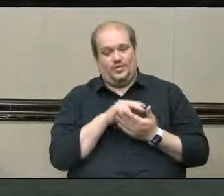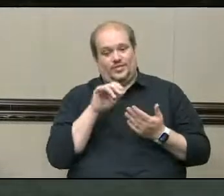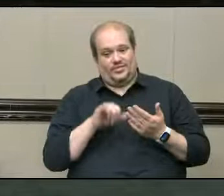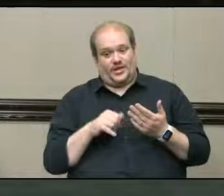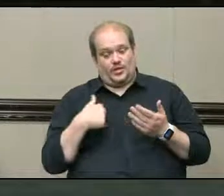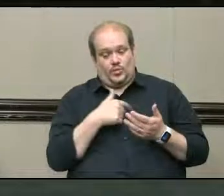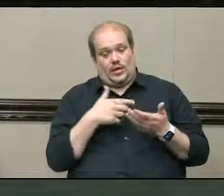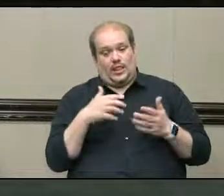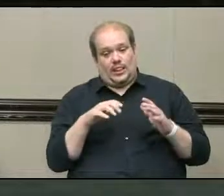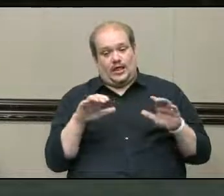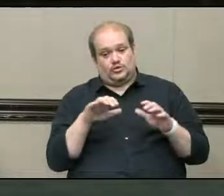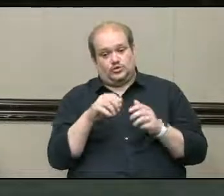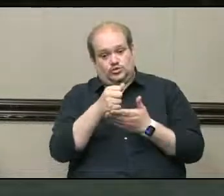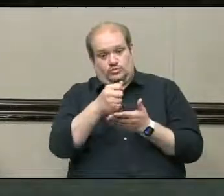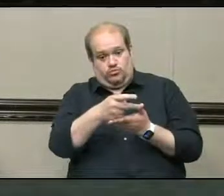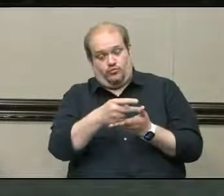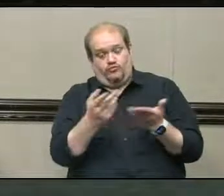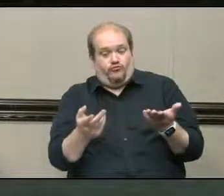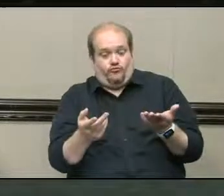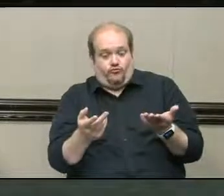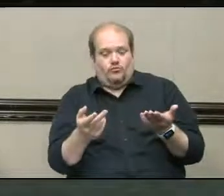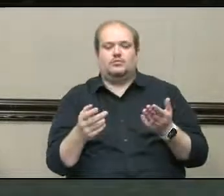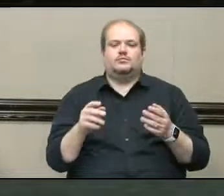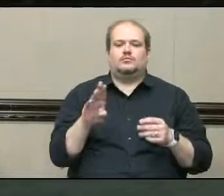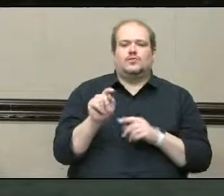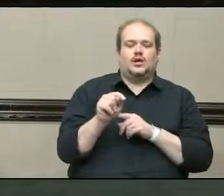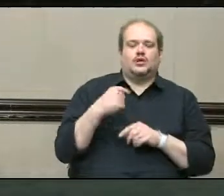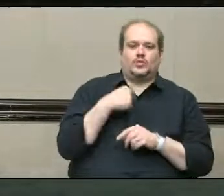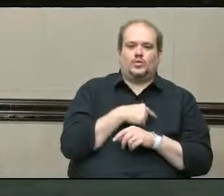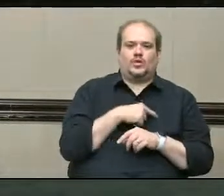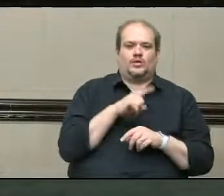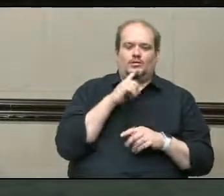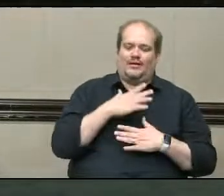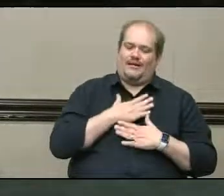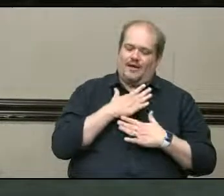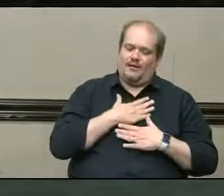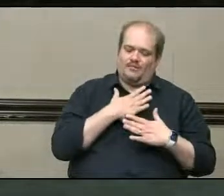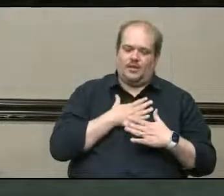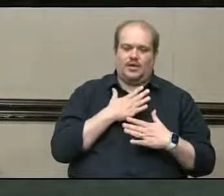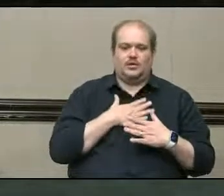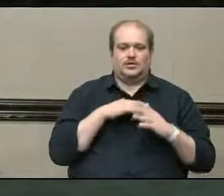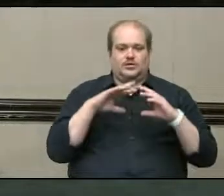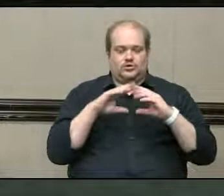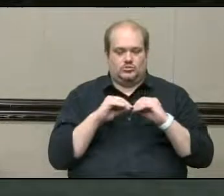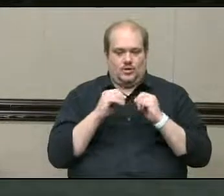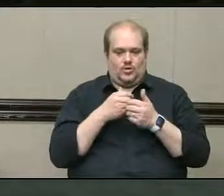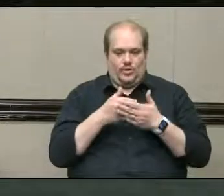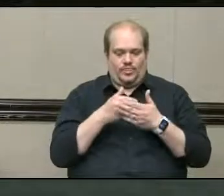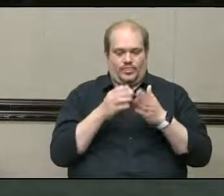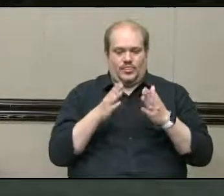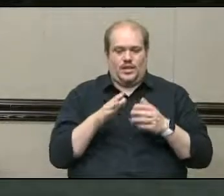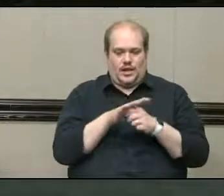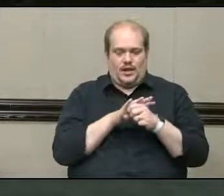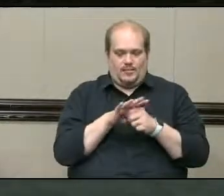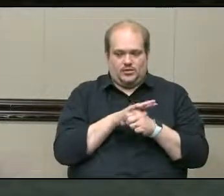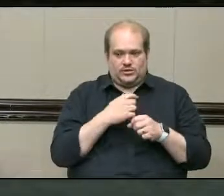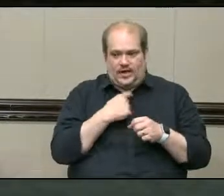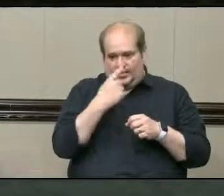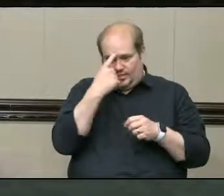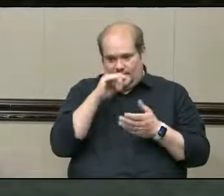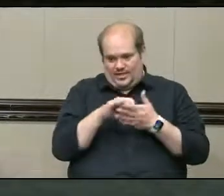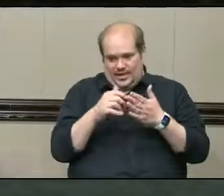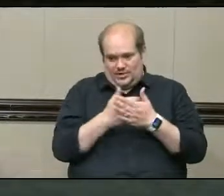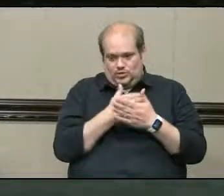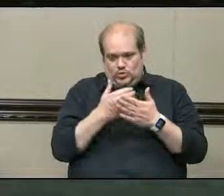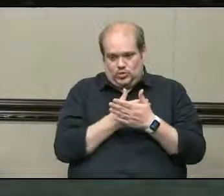that's what we're allowed to do and sign off. But we are more than happy to meet with the neighbors. I think in